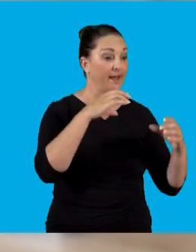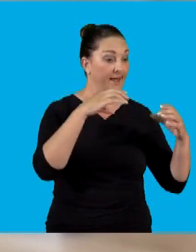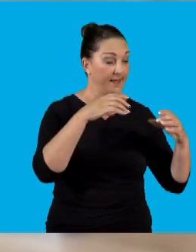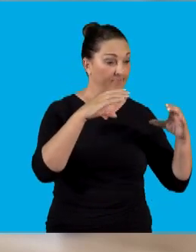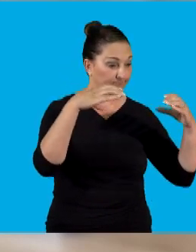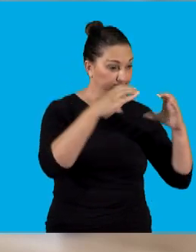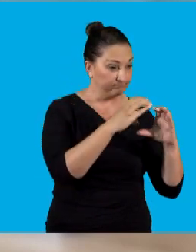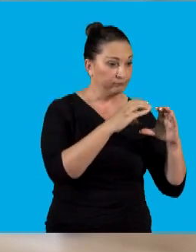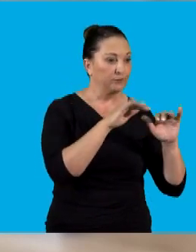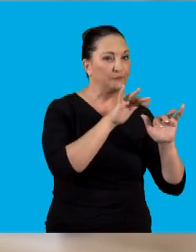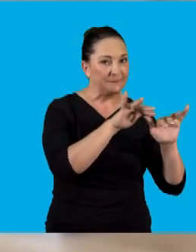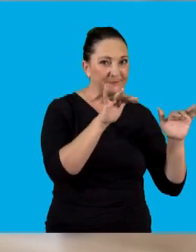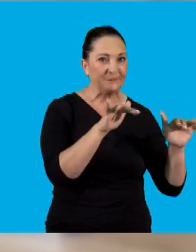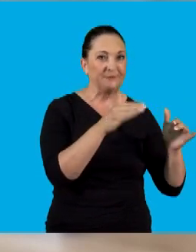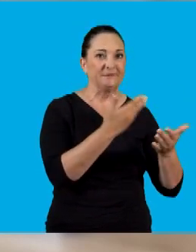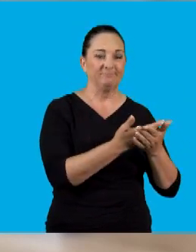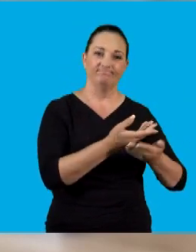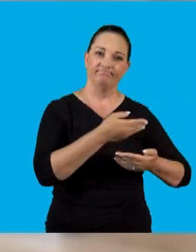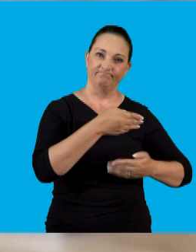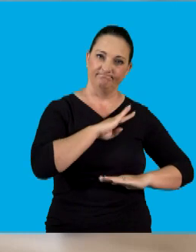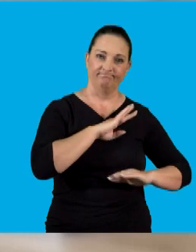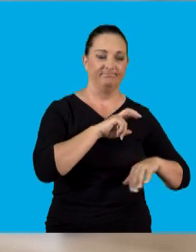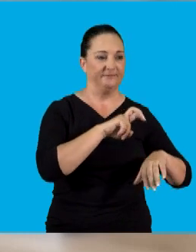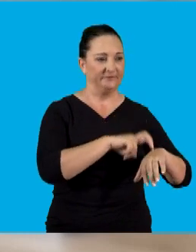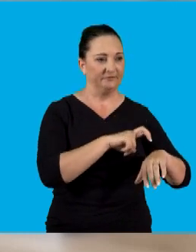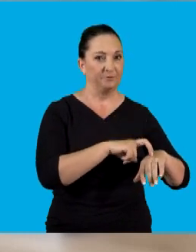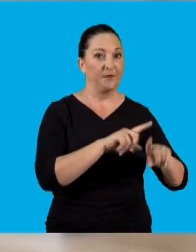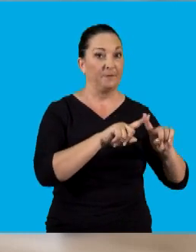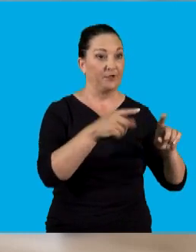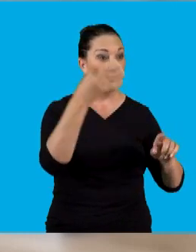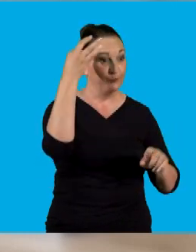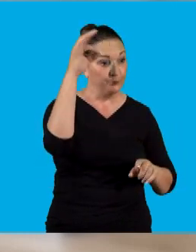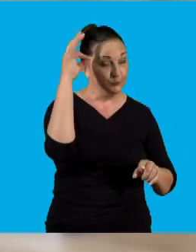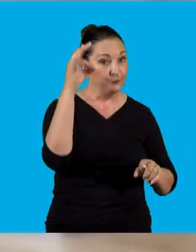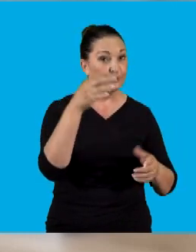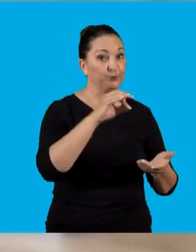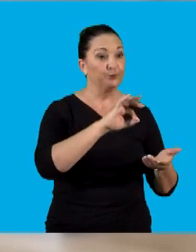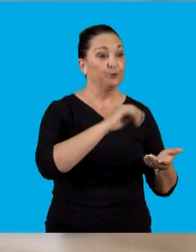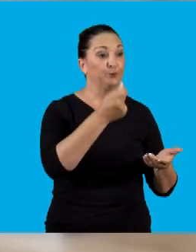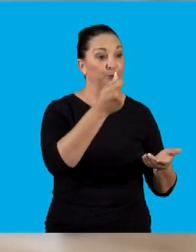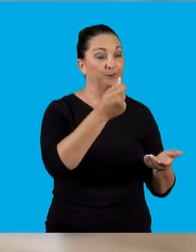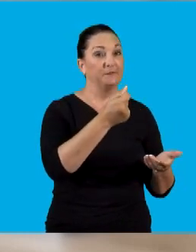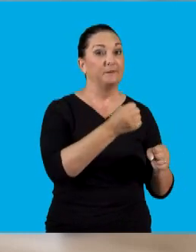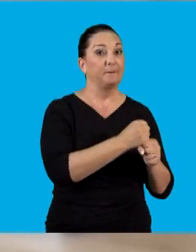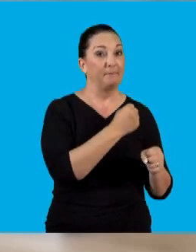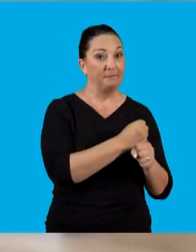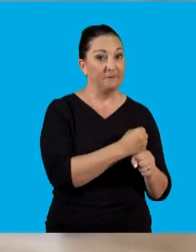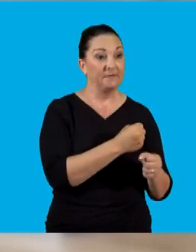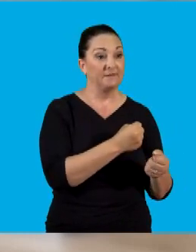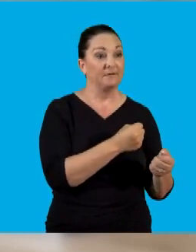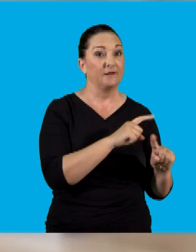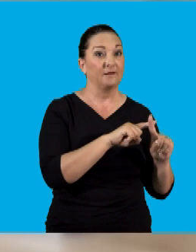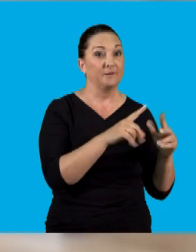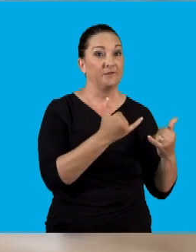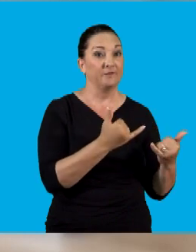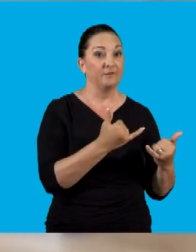needs of the people, keeping the prices reasonable and making sure that whatever profit that the government makes in the public sector businesses, that